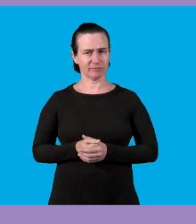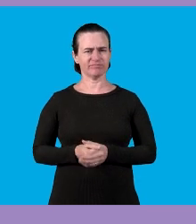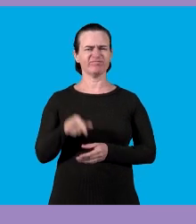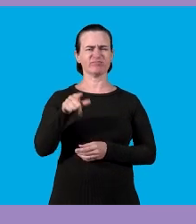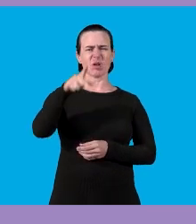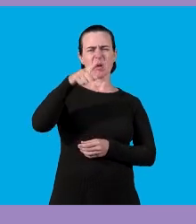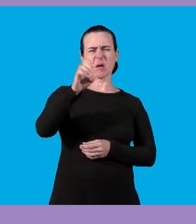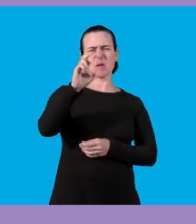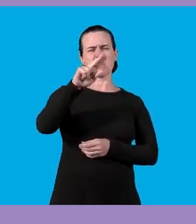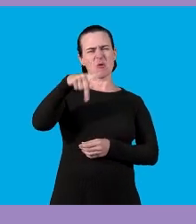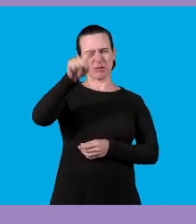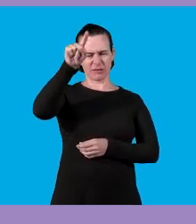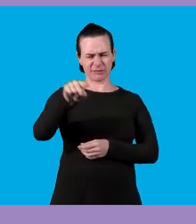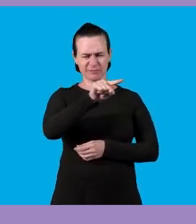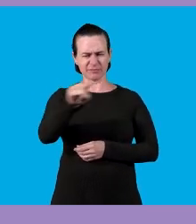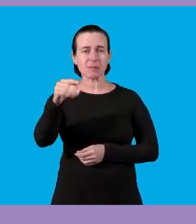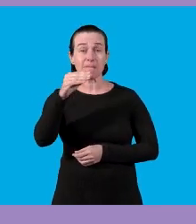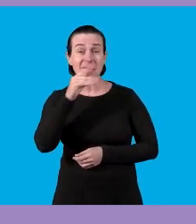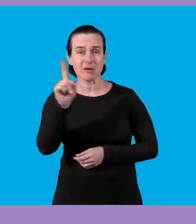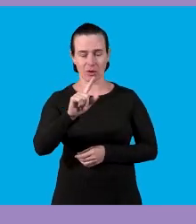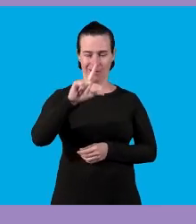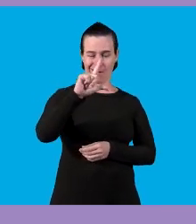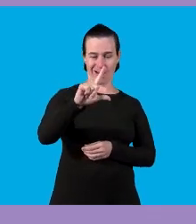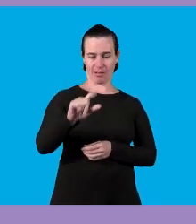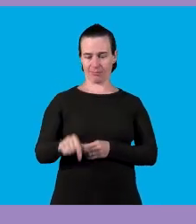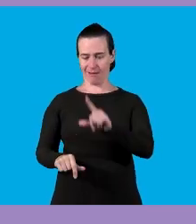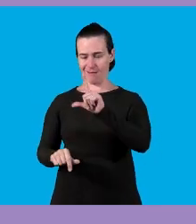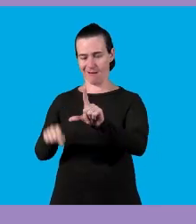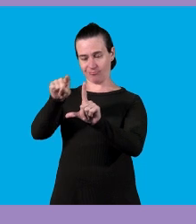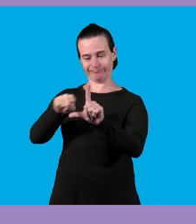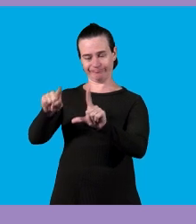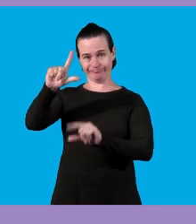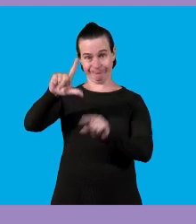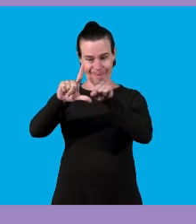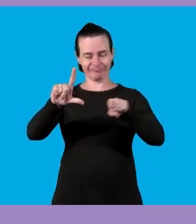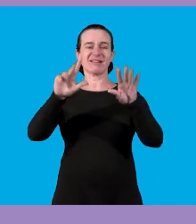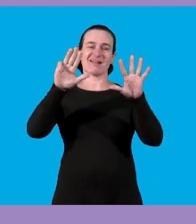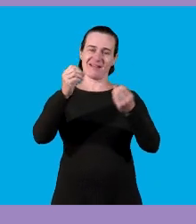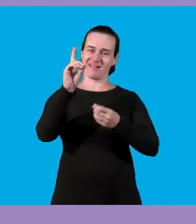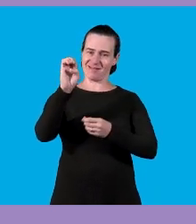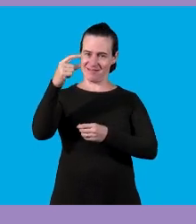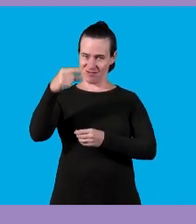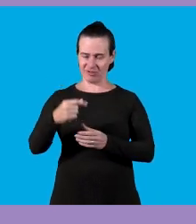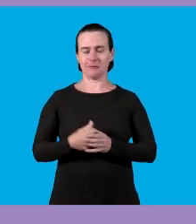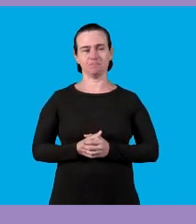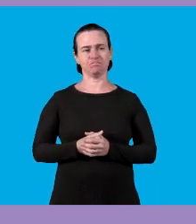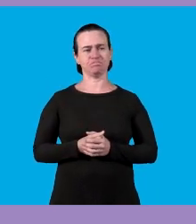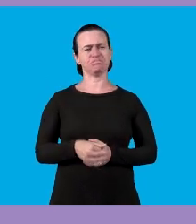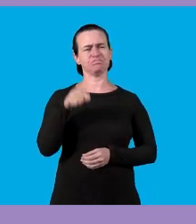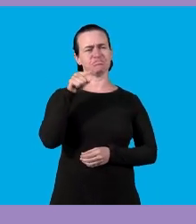perpendicular makes that angle 90 degrees. Now the question that they're asking is, if